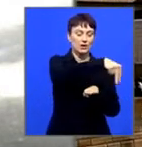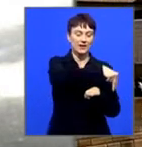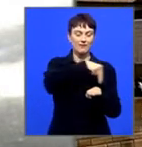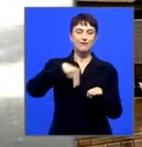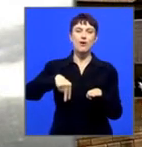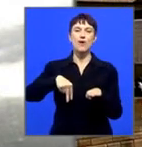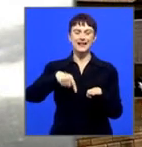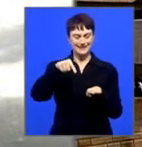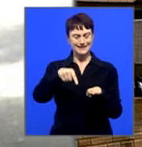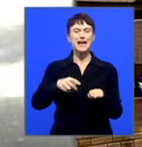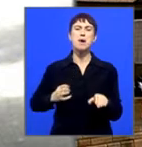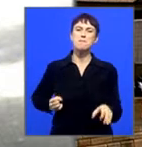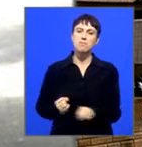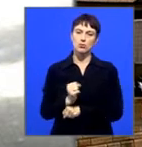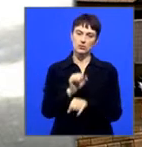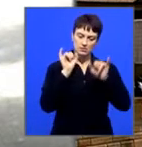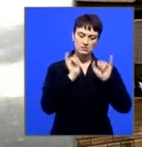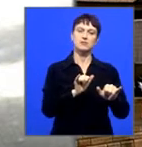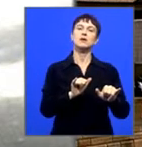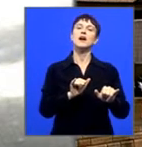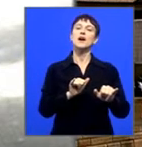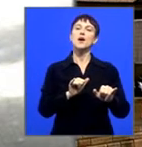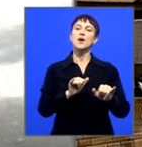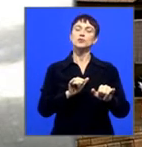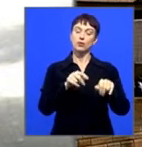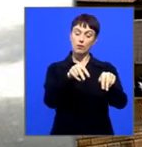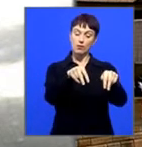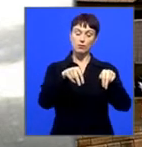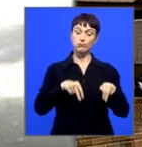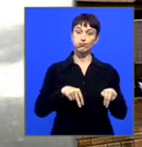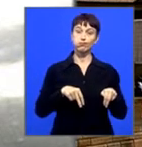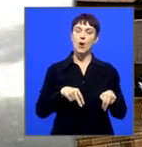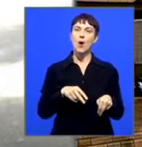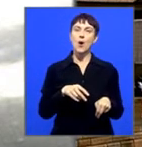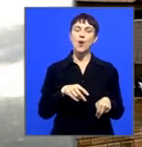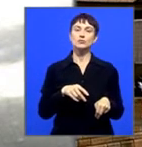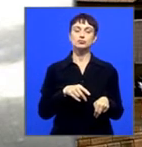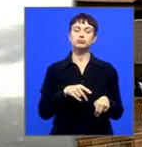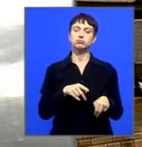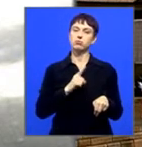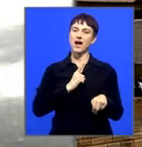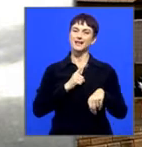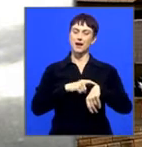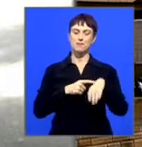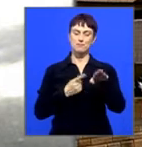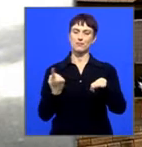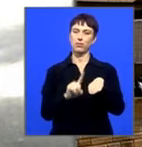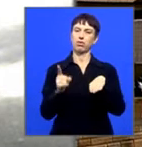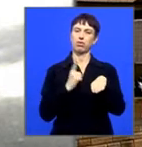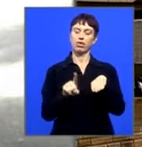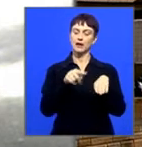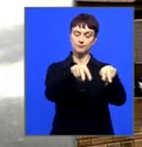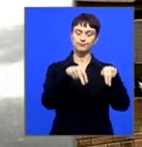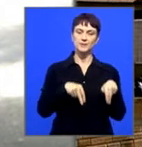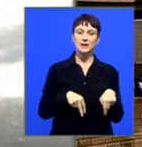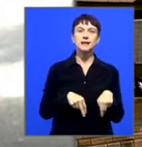of the viewing. What's the significance of that? The significance is, once again, it's part of our ceremony, and it's